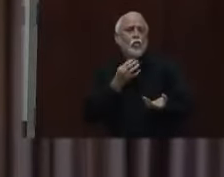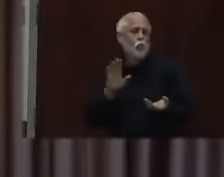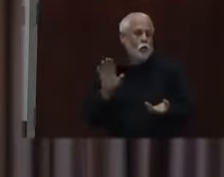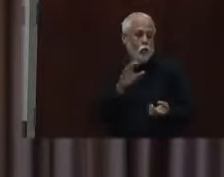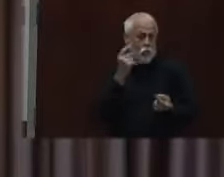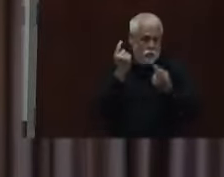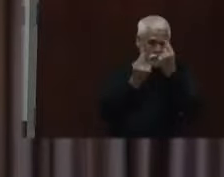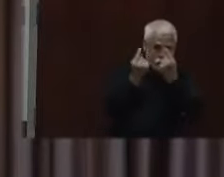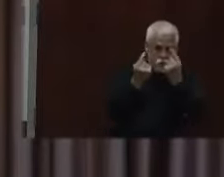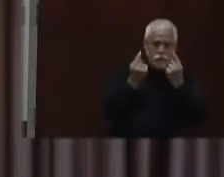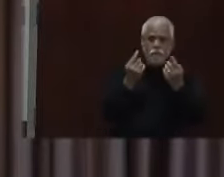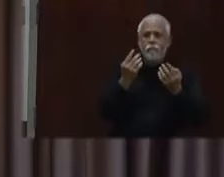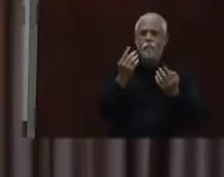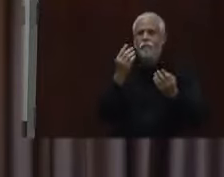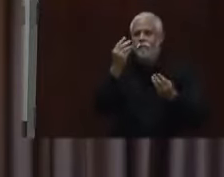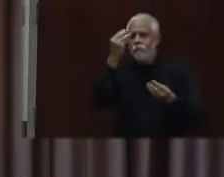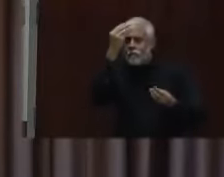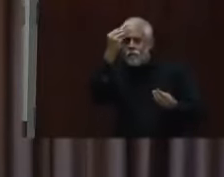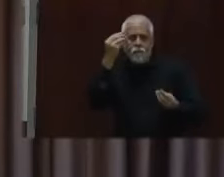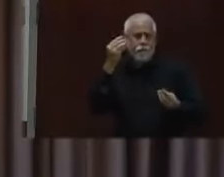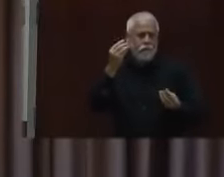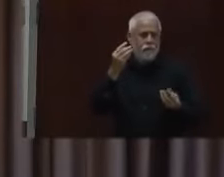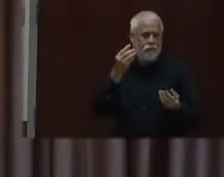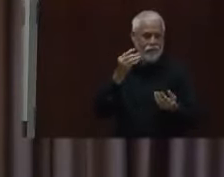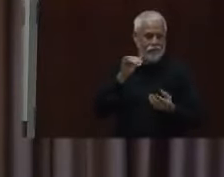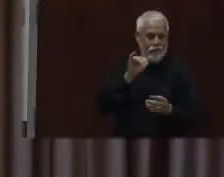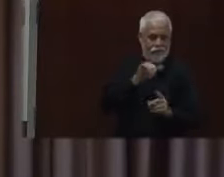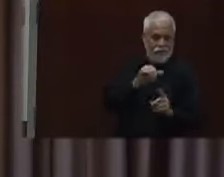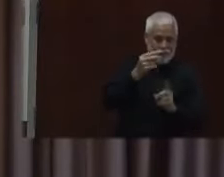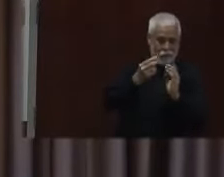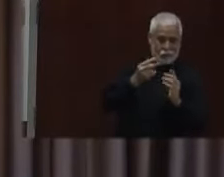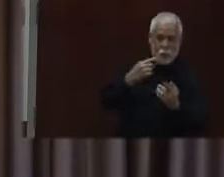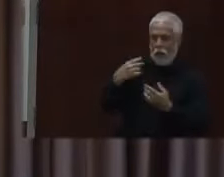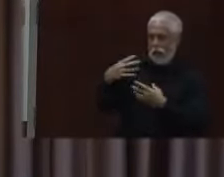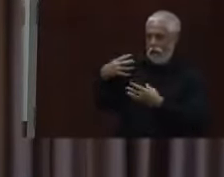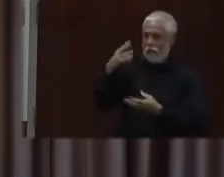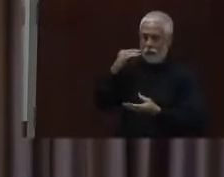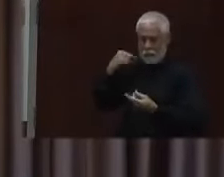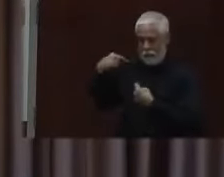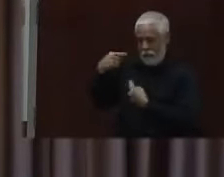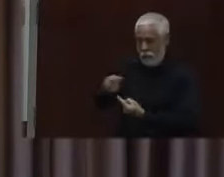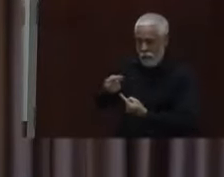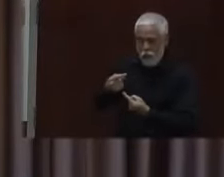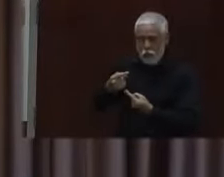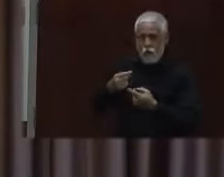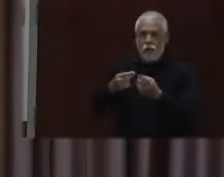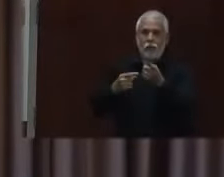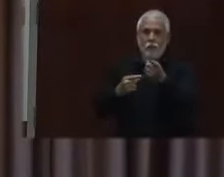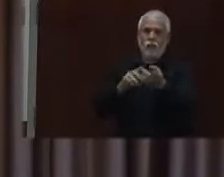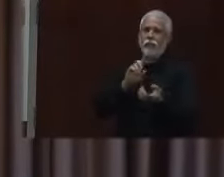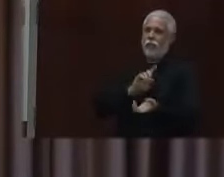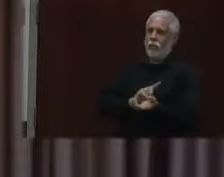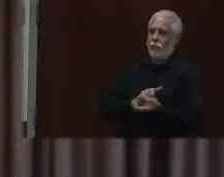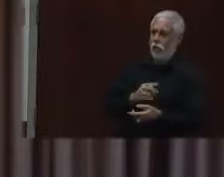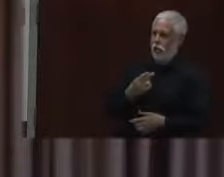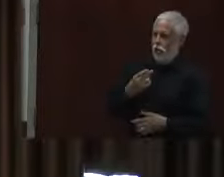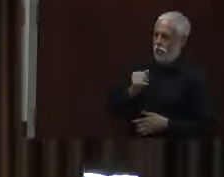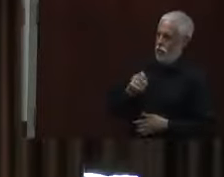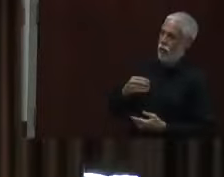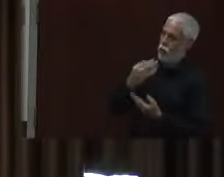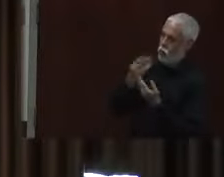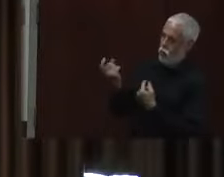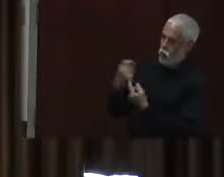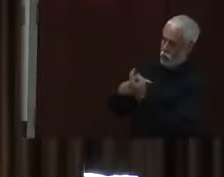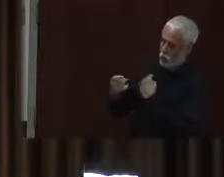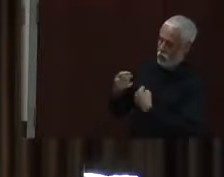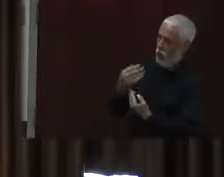thoughts about what the best thinking is on that based on the learned experience we've had so far. It's a really good question, Commissioner Newman, and